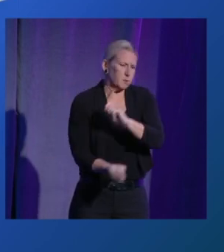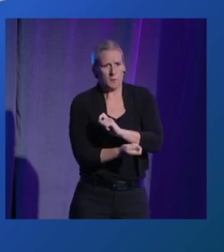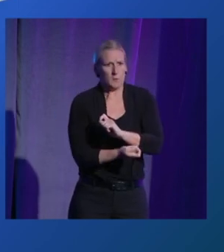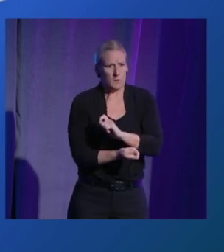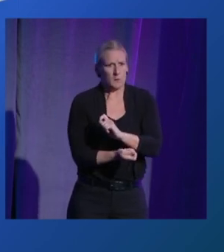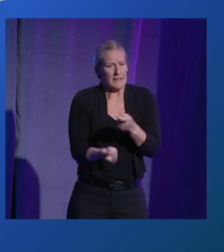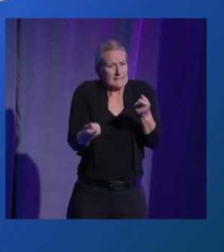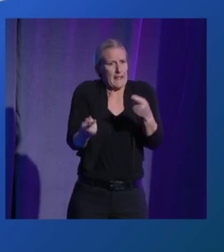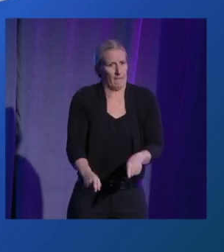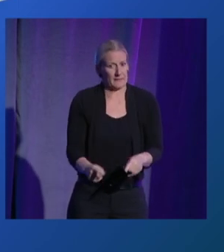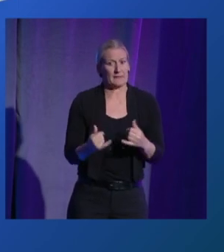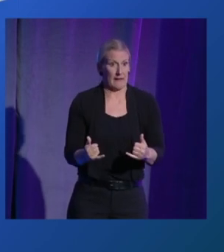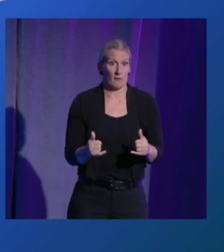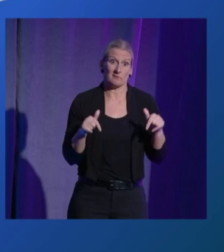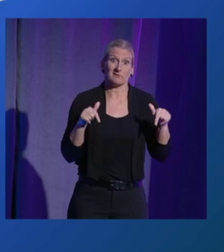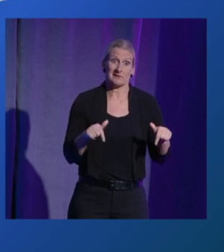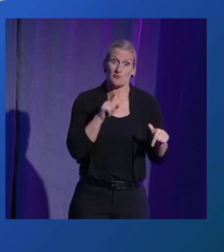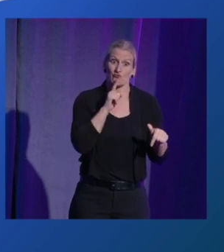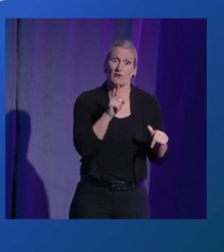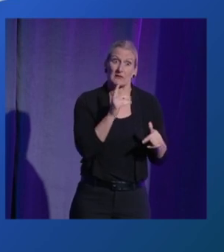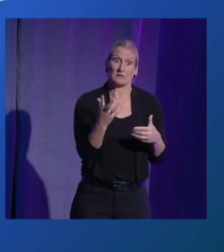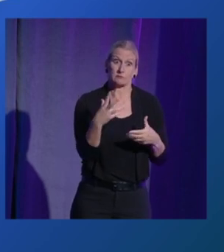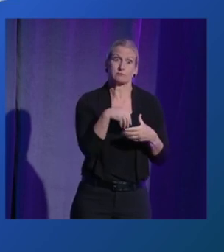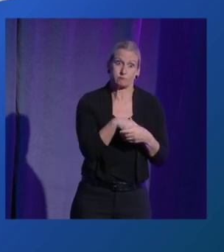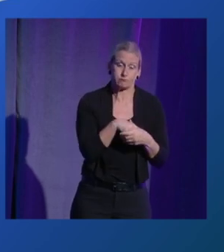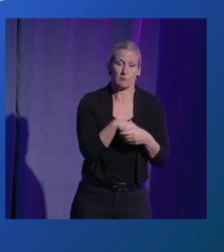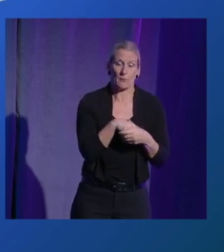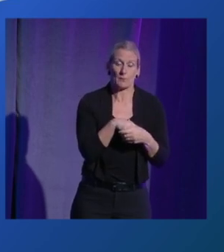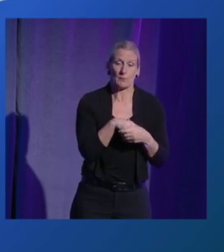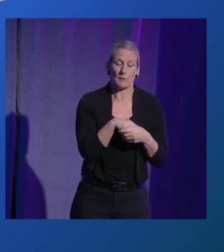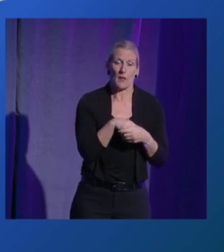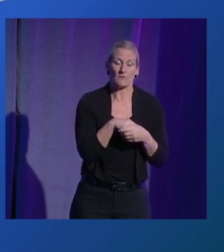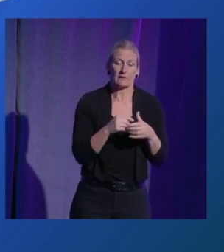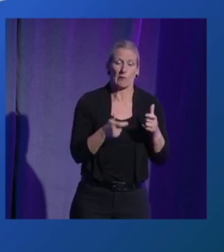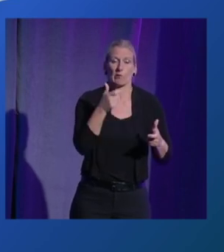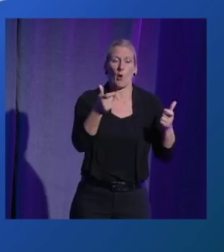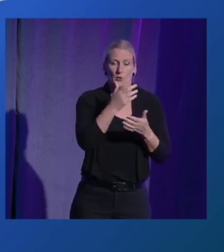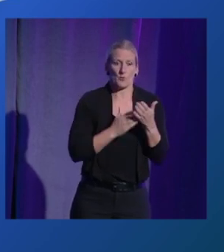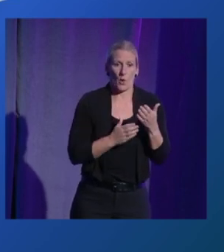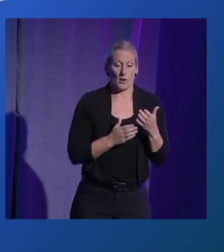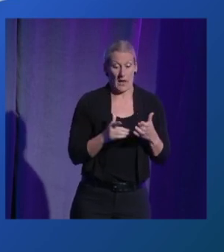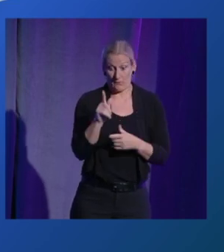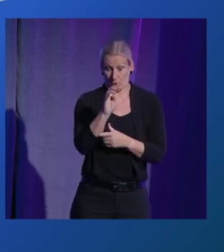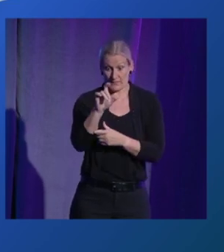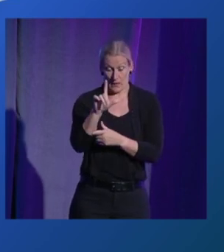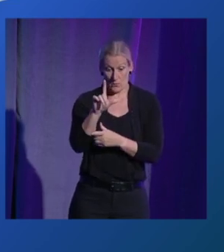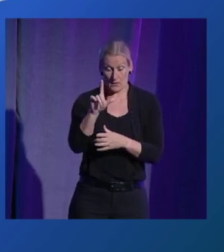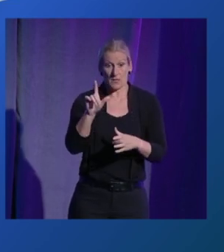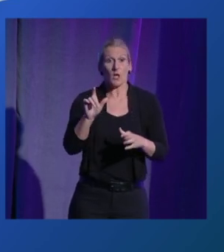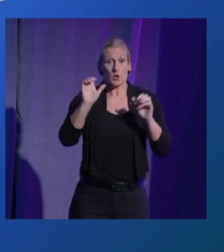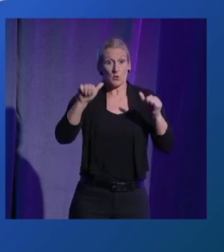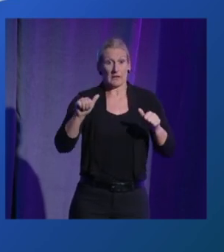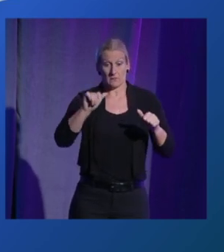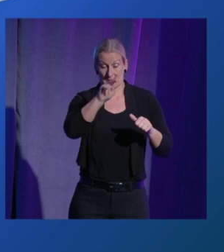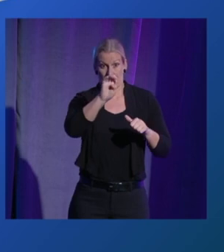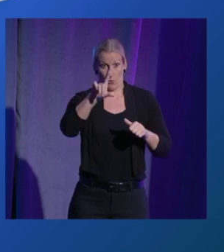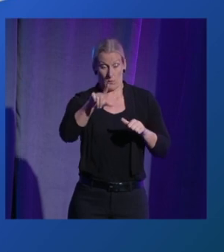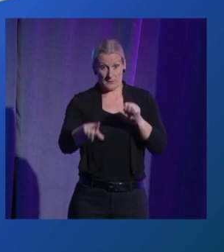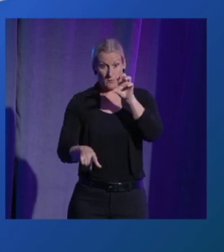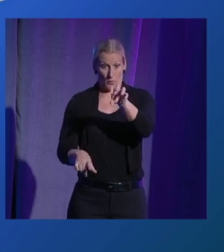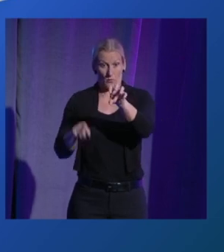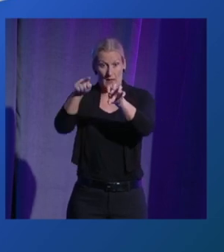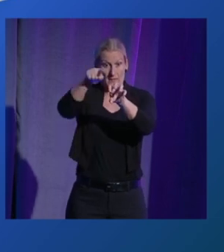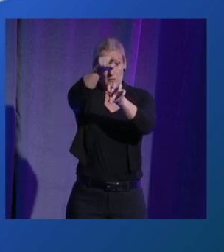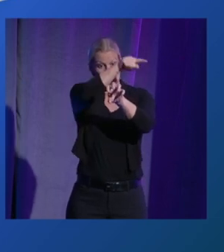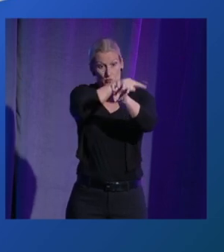a this is a huge part of it and you know is as far as St Louis is concerned I mean you can draw a circle around St Louis and I